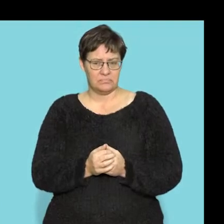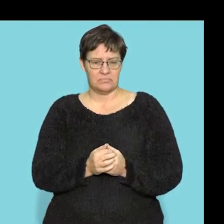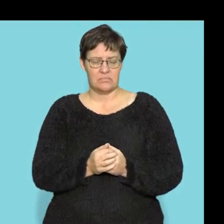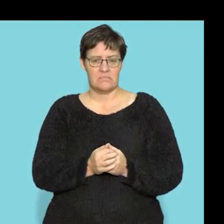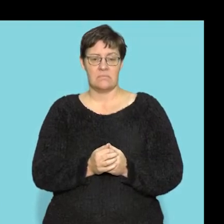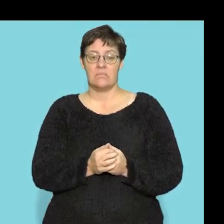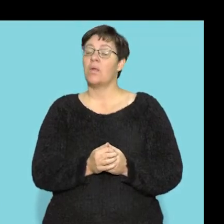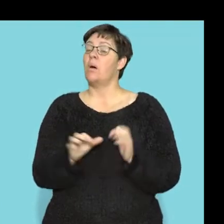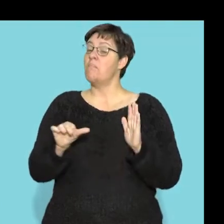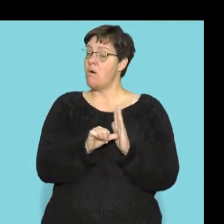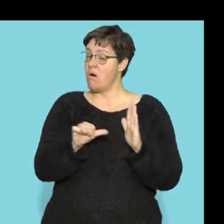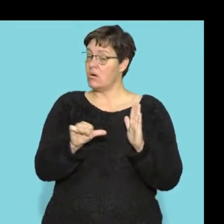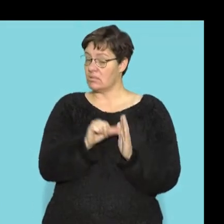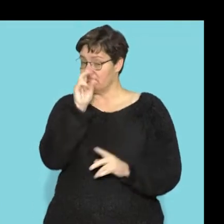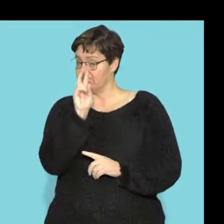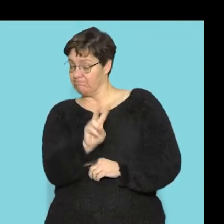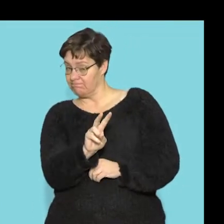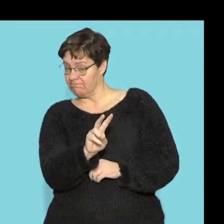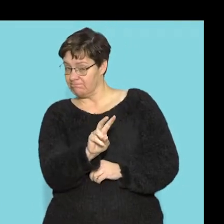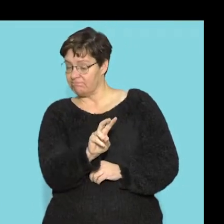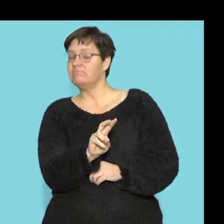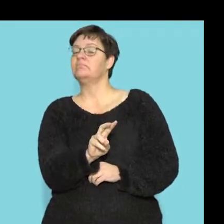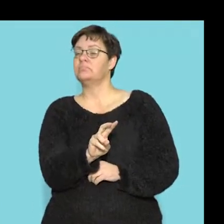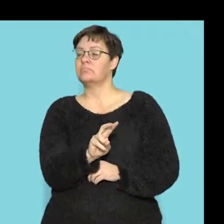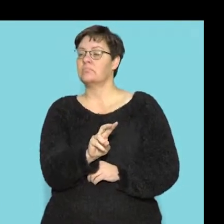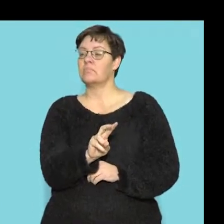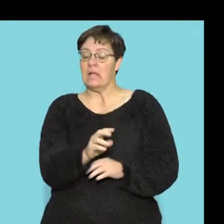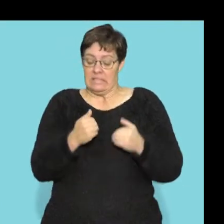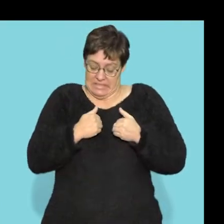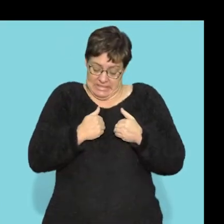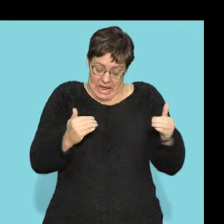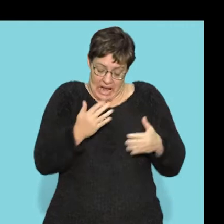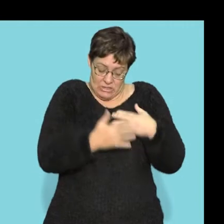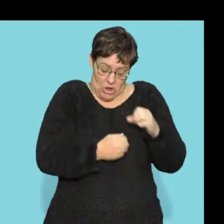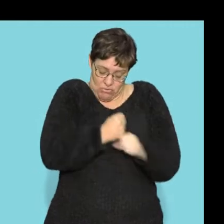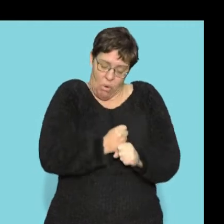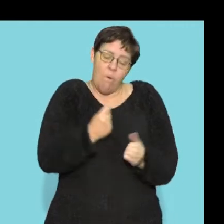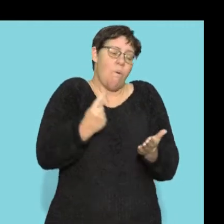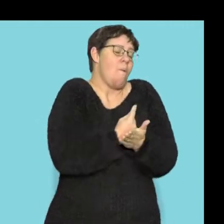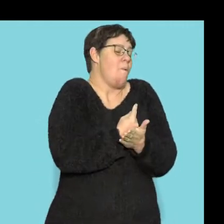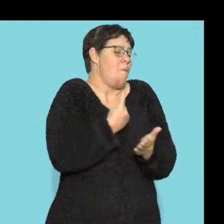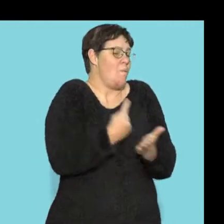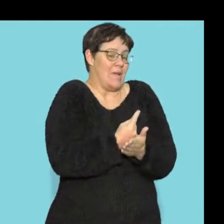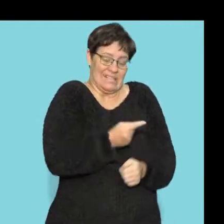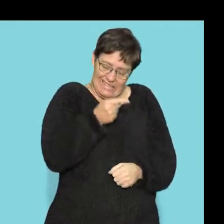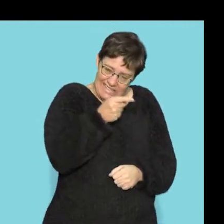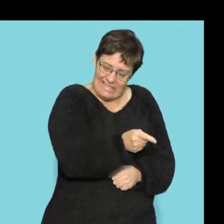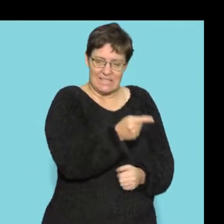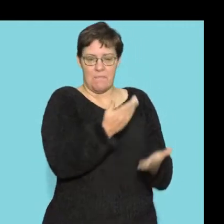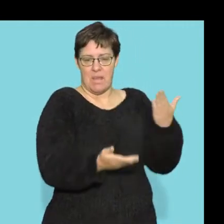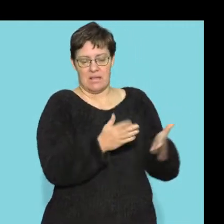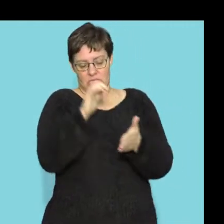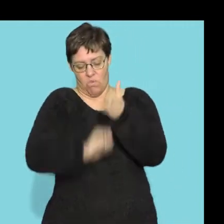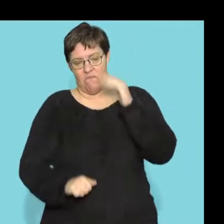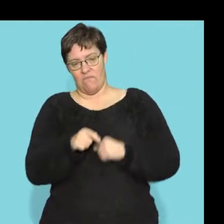very important, it is always the beginning of the year balance that you